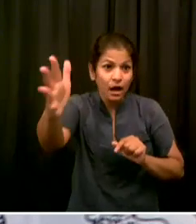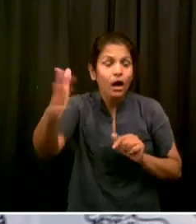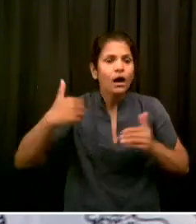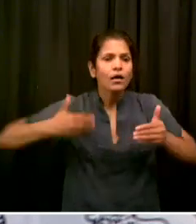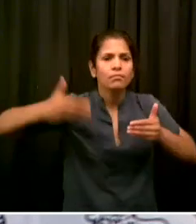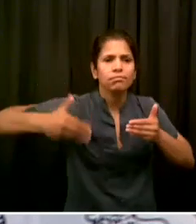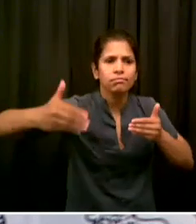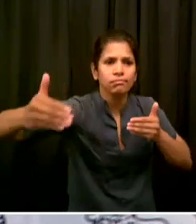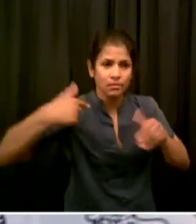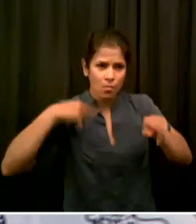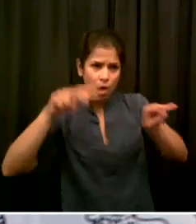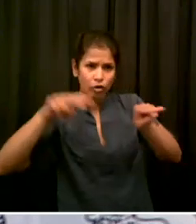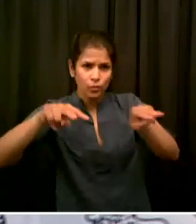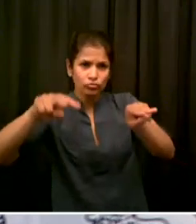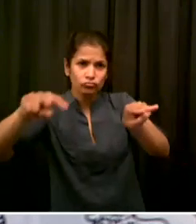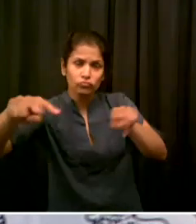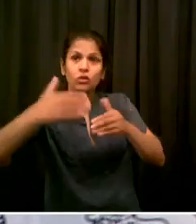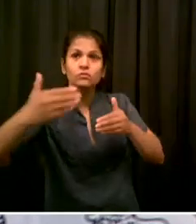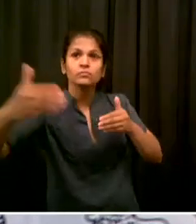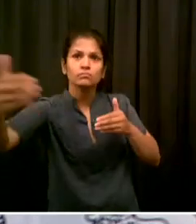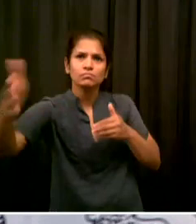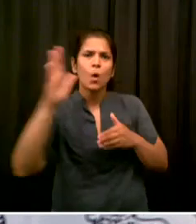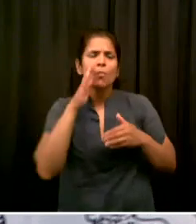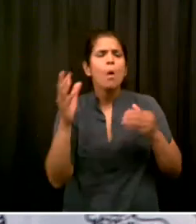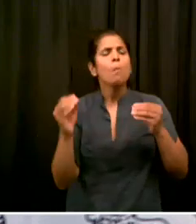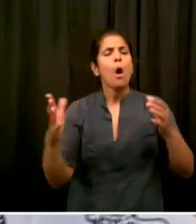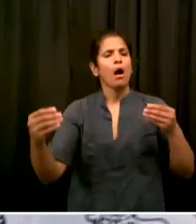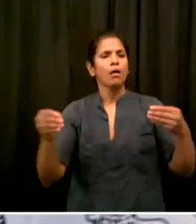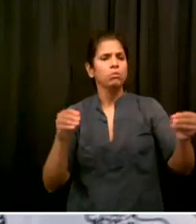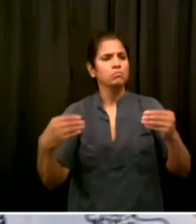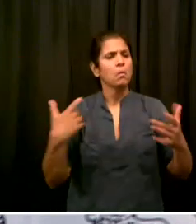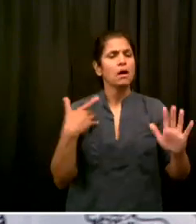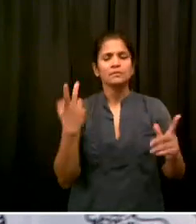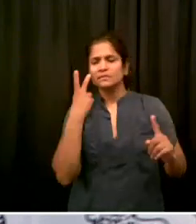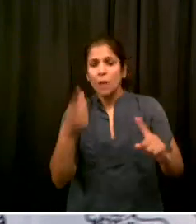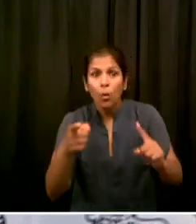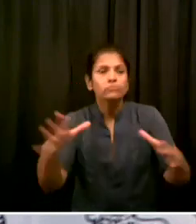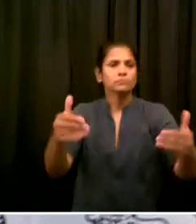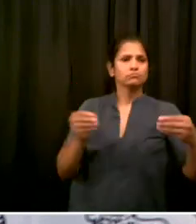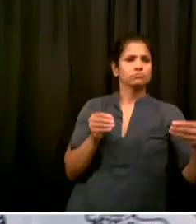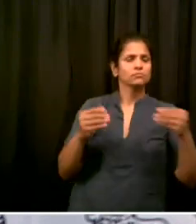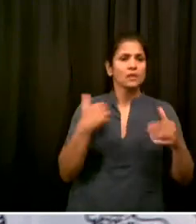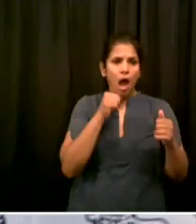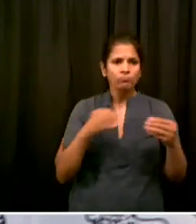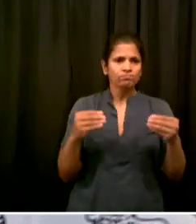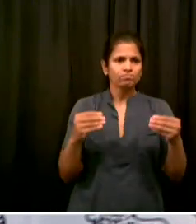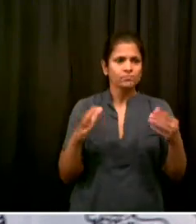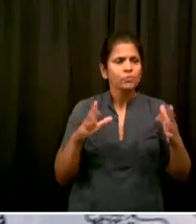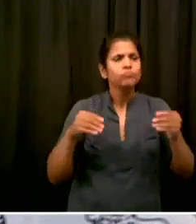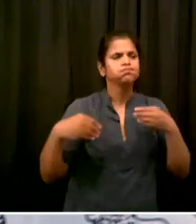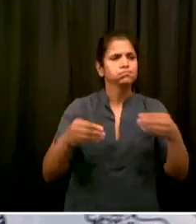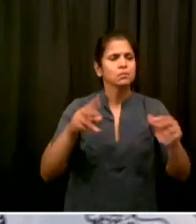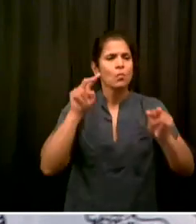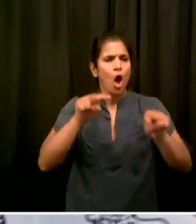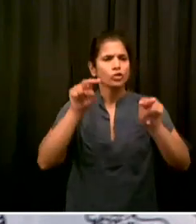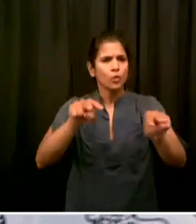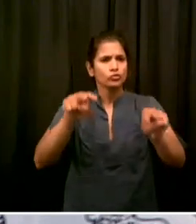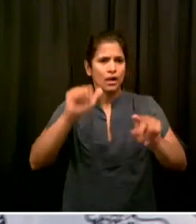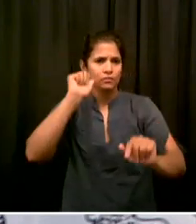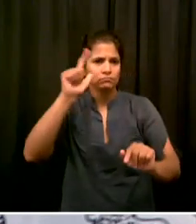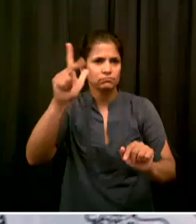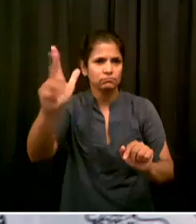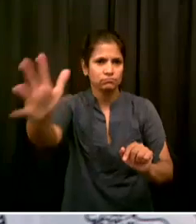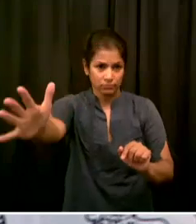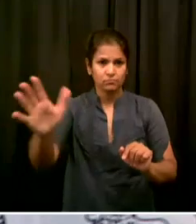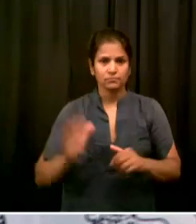great alternative for many schools. And here to talk about this new outdoor learning plan is someone who's shown creativity, flexibility,